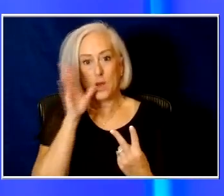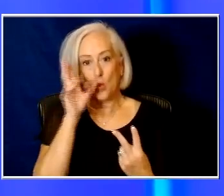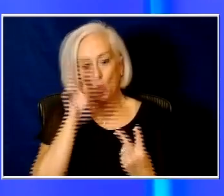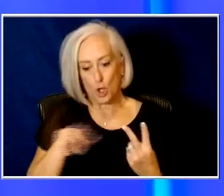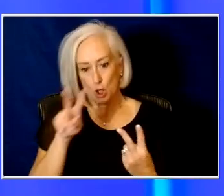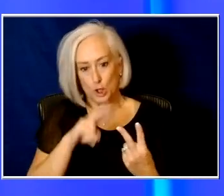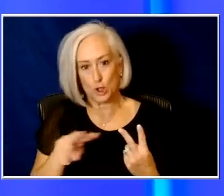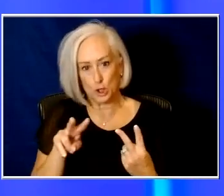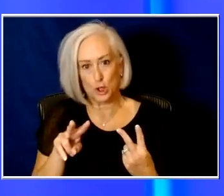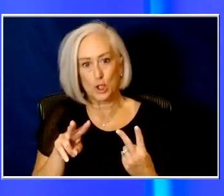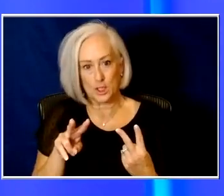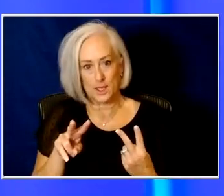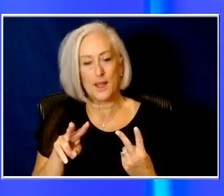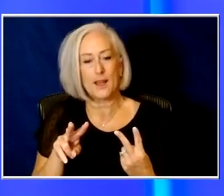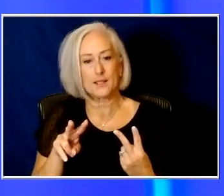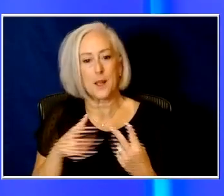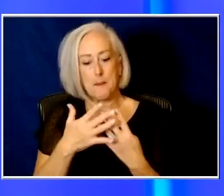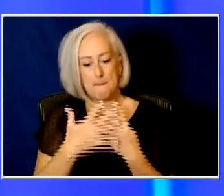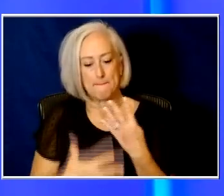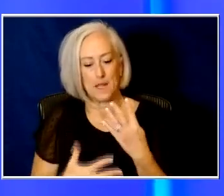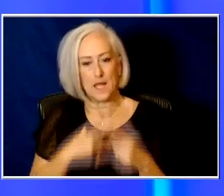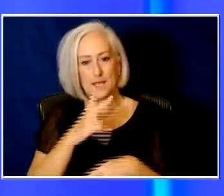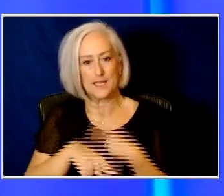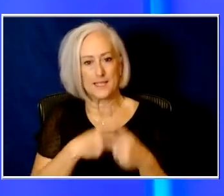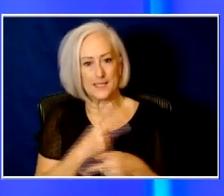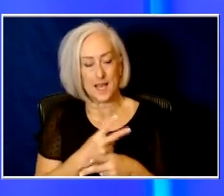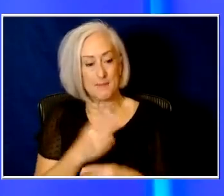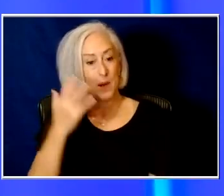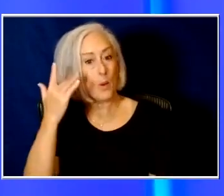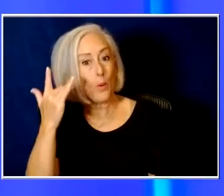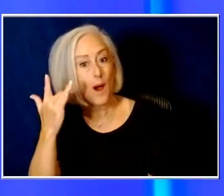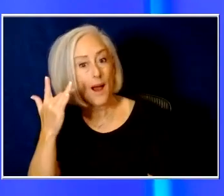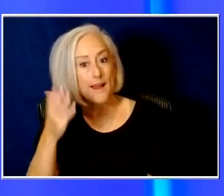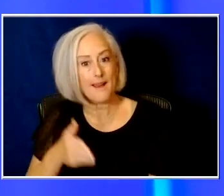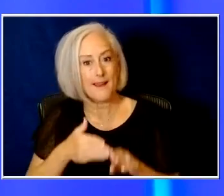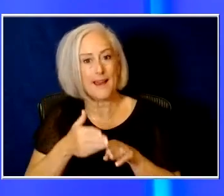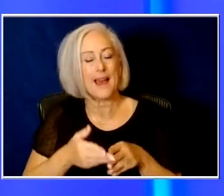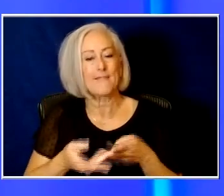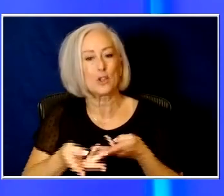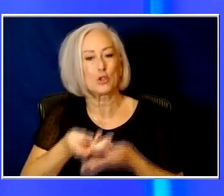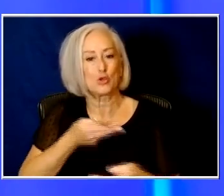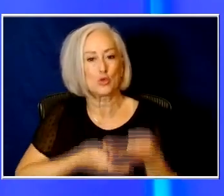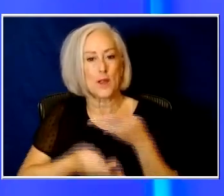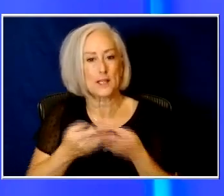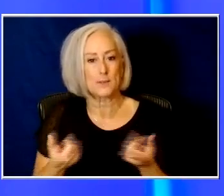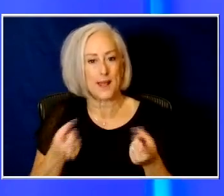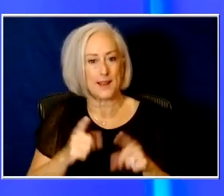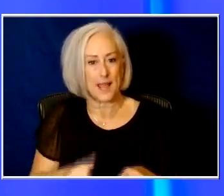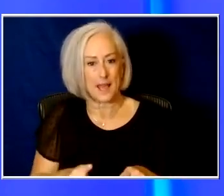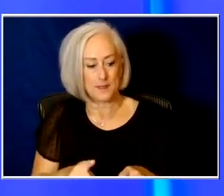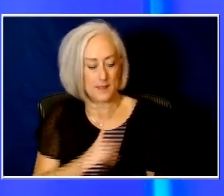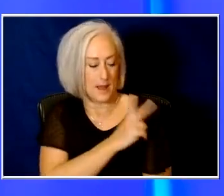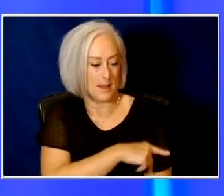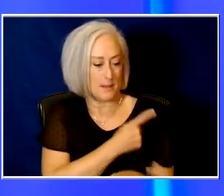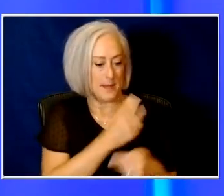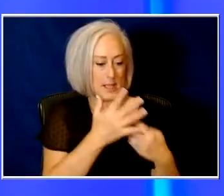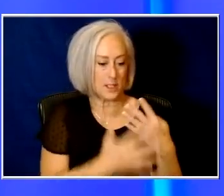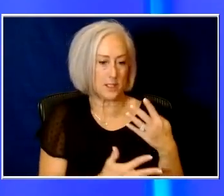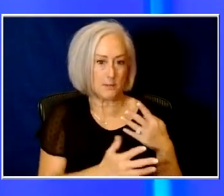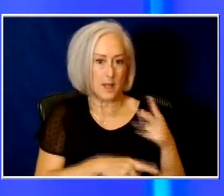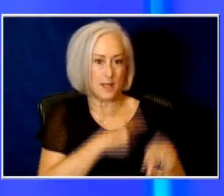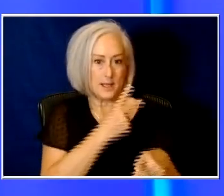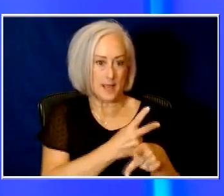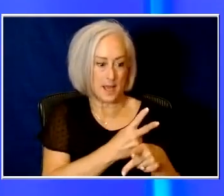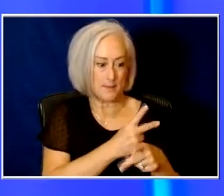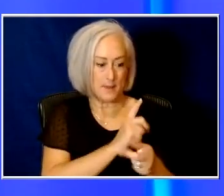type as well. Because, interestingly, after the transplant, 3 to 6 months after transplant, the patient's blood type is going to change to that of the donor.